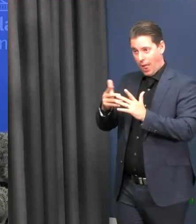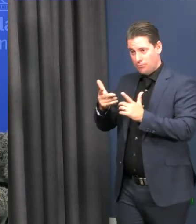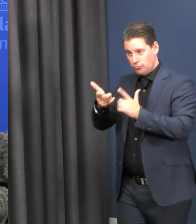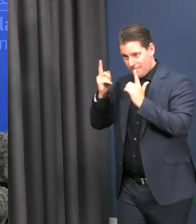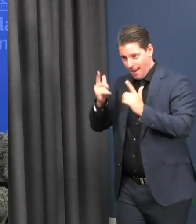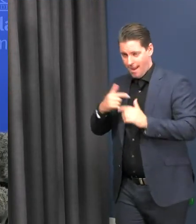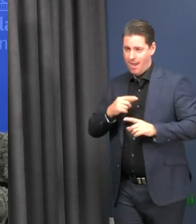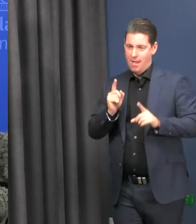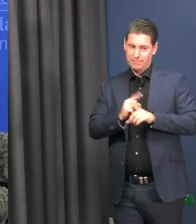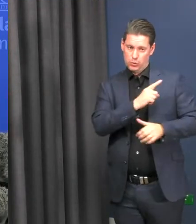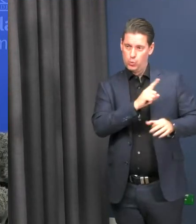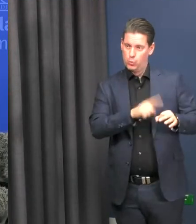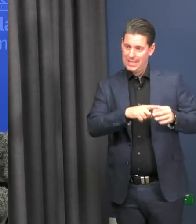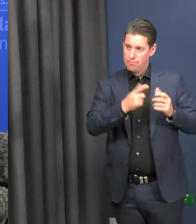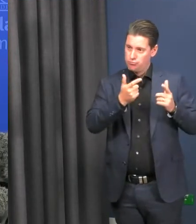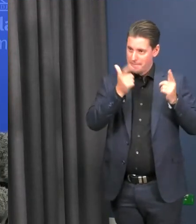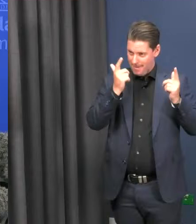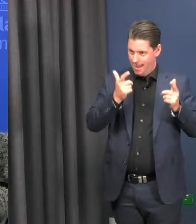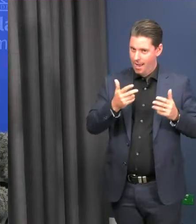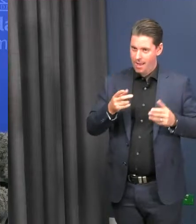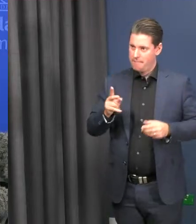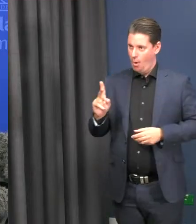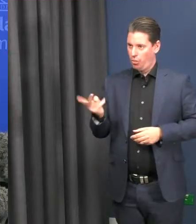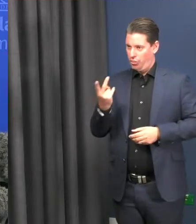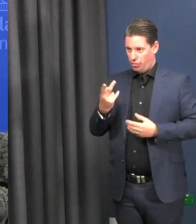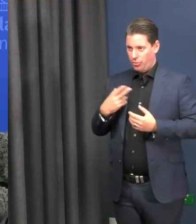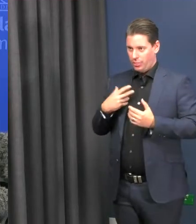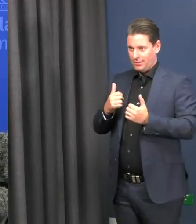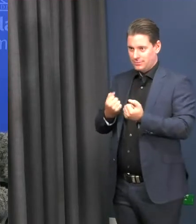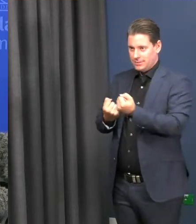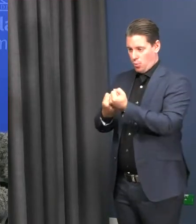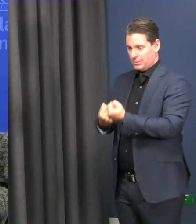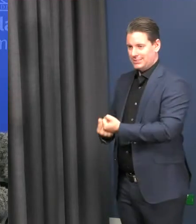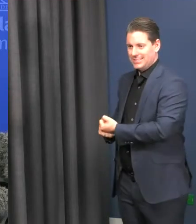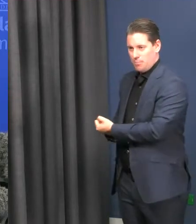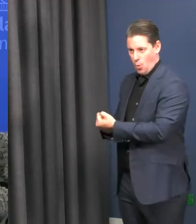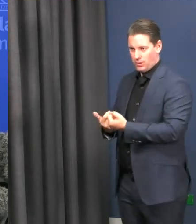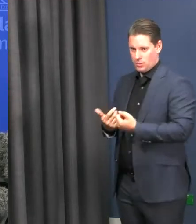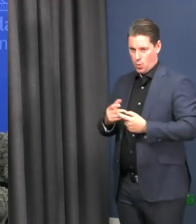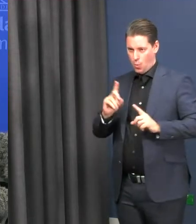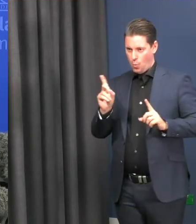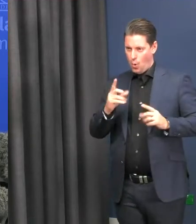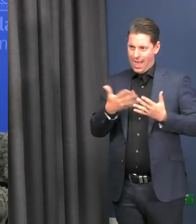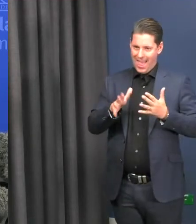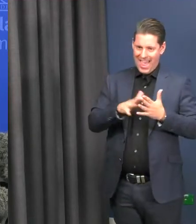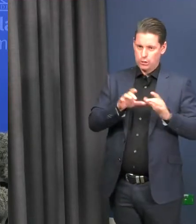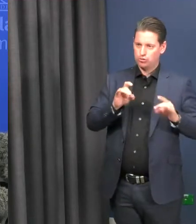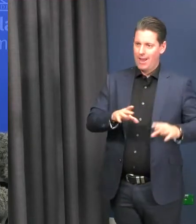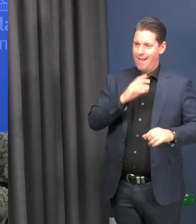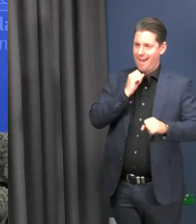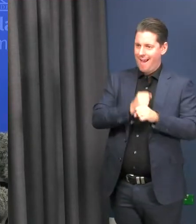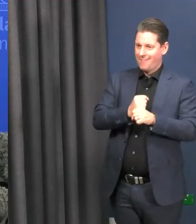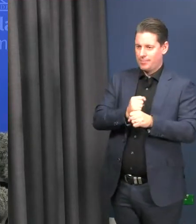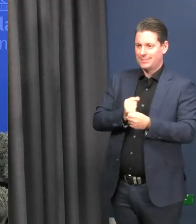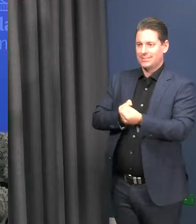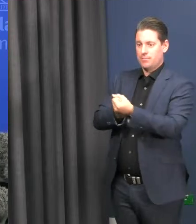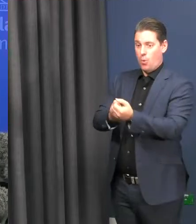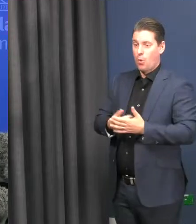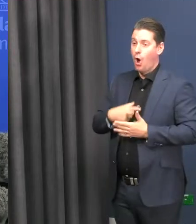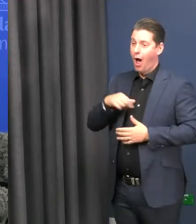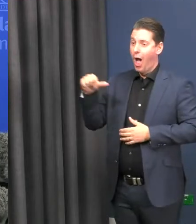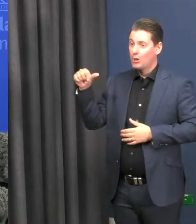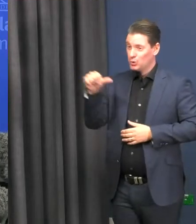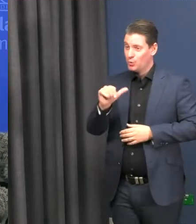I intend to, haven't finalised all these details, I was due to travel to